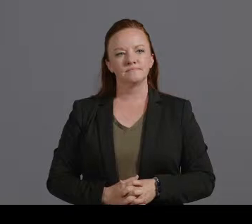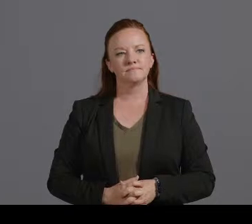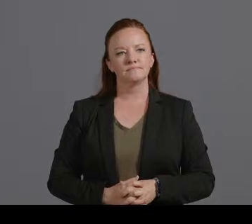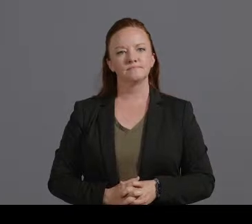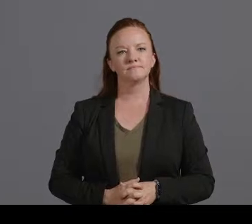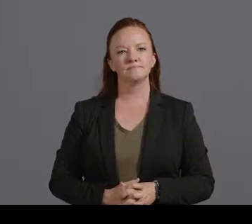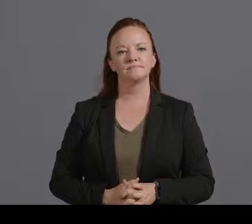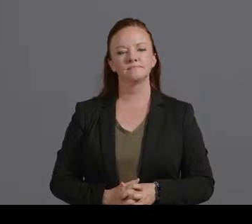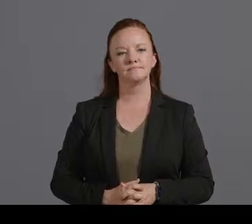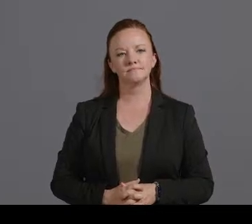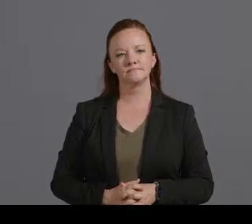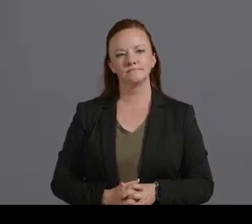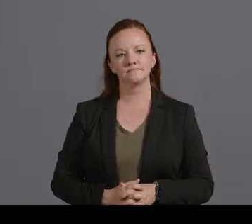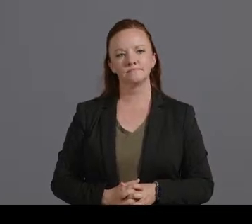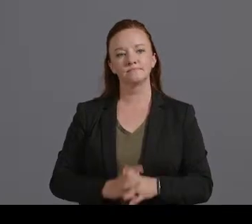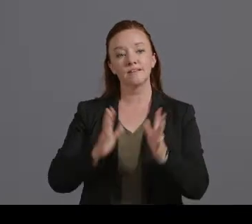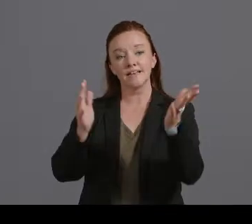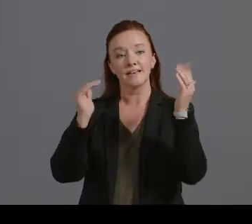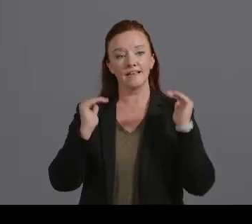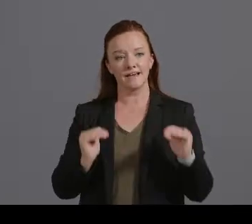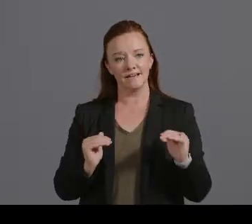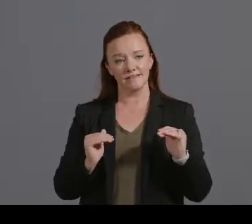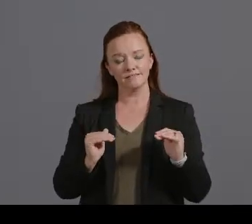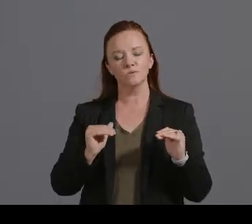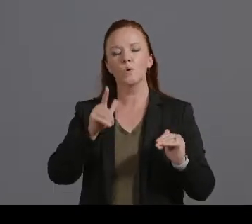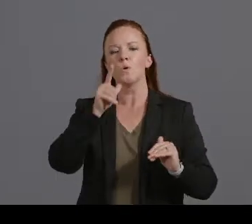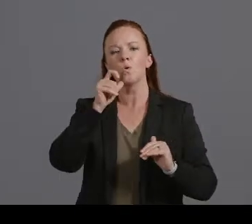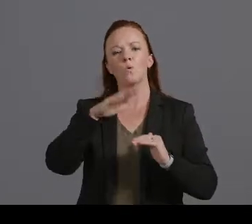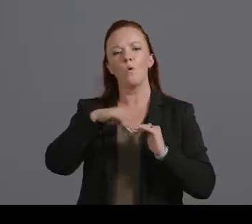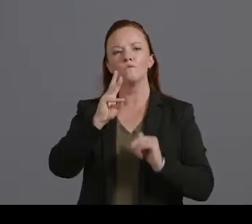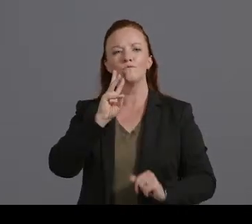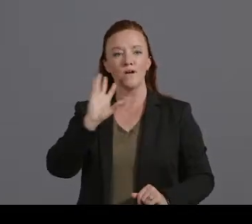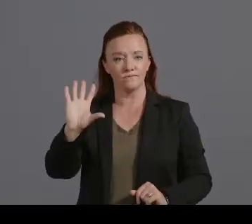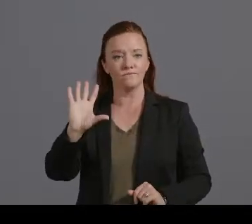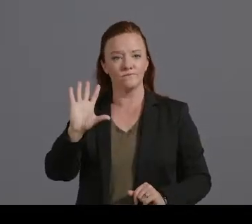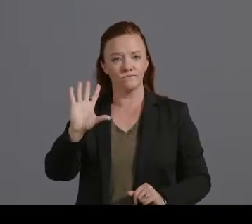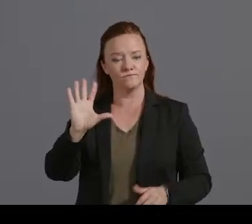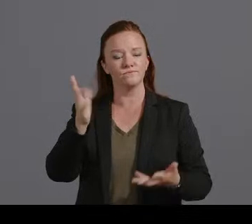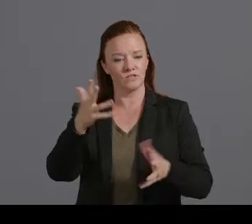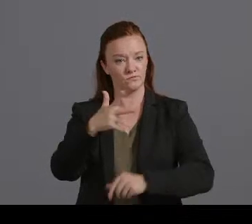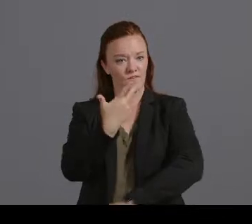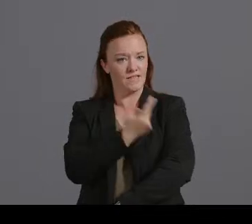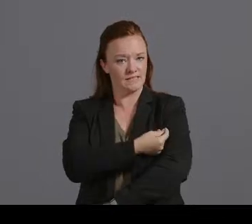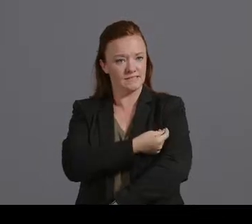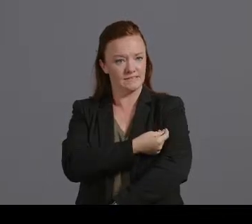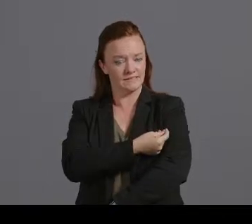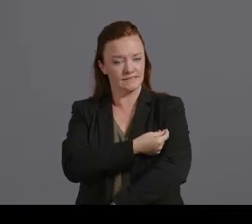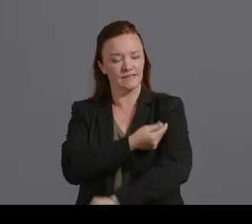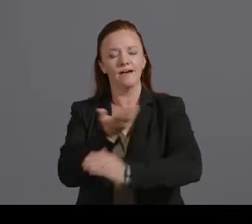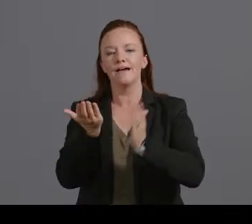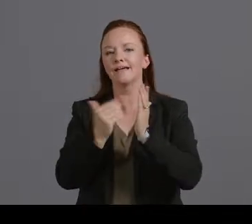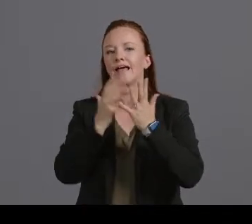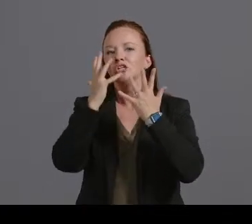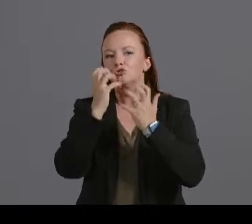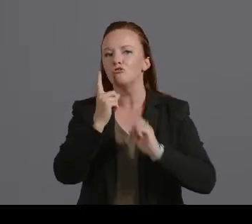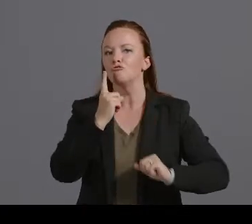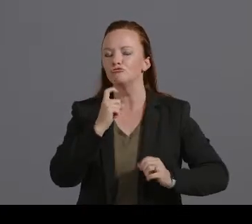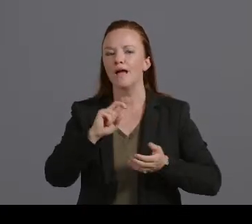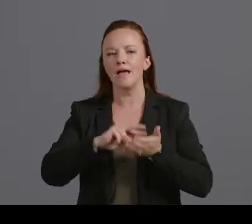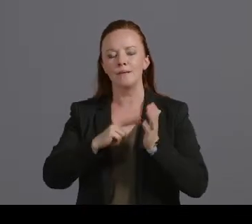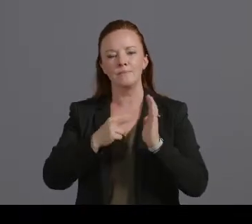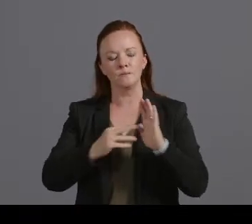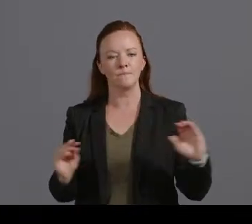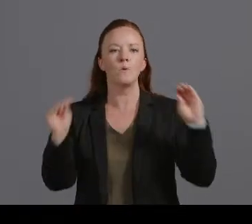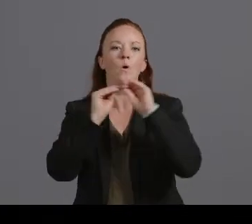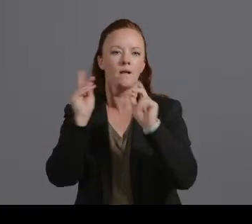Then we took a look at individuals who were 65 years and older that had been vaccinated. And again, darker red means a